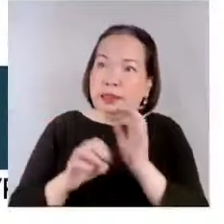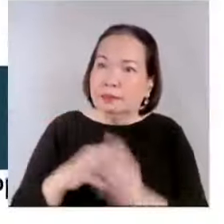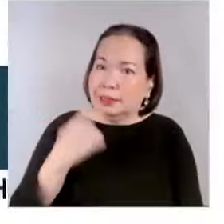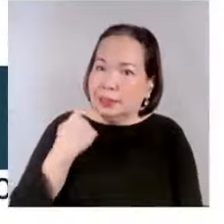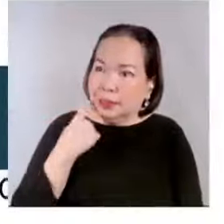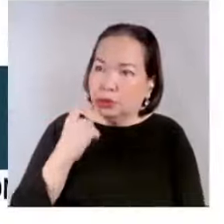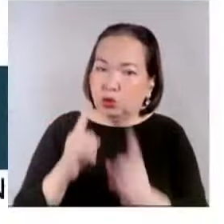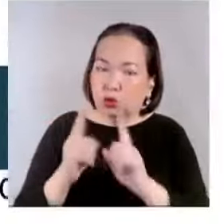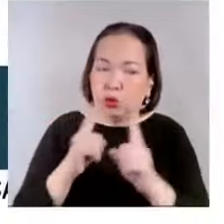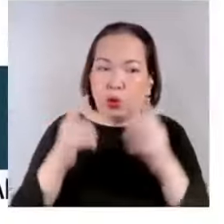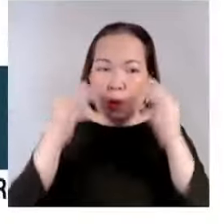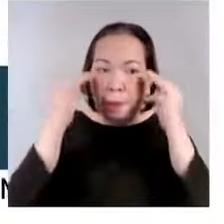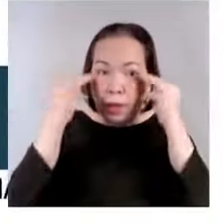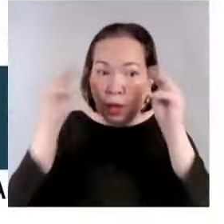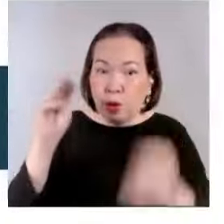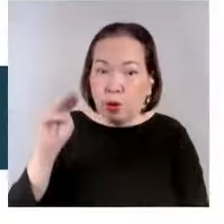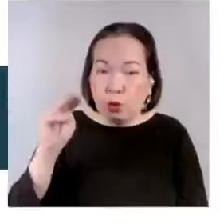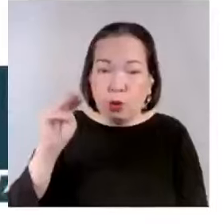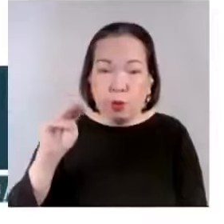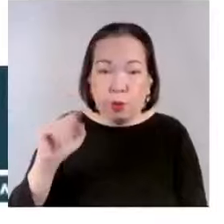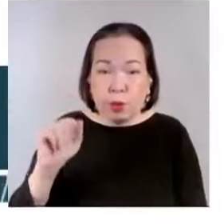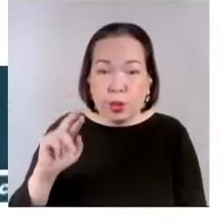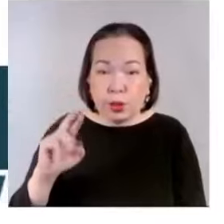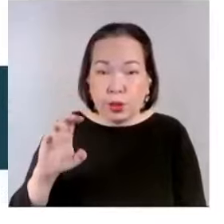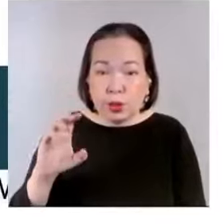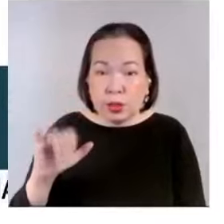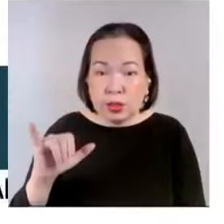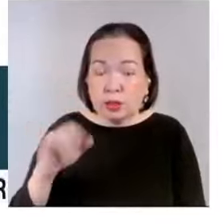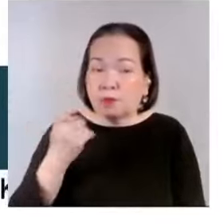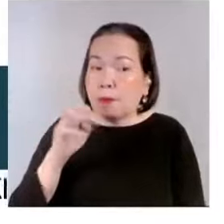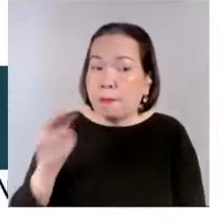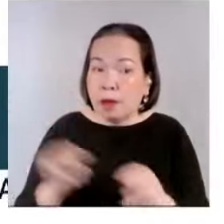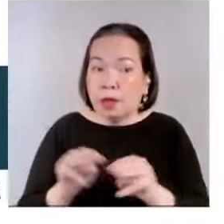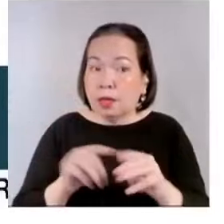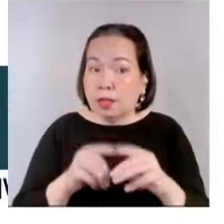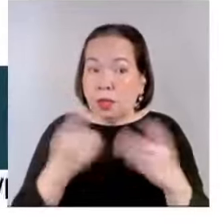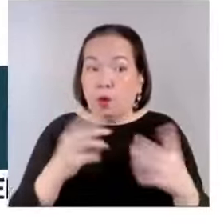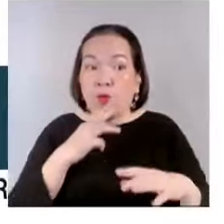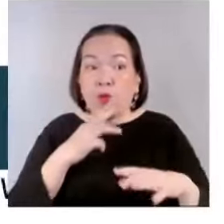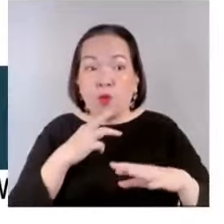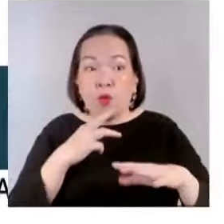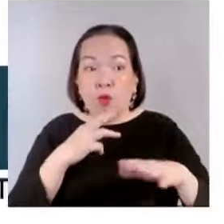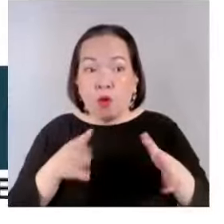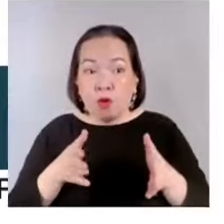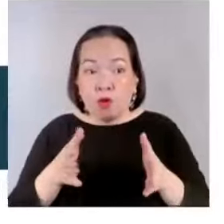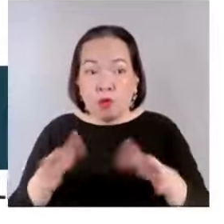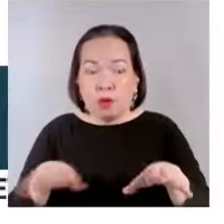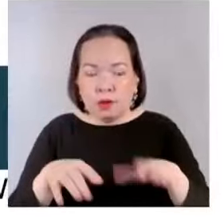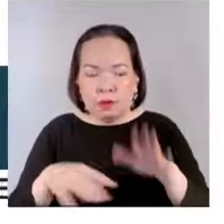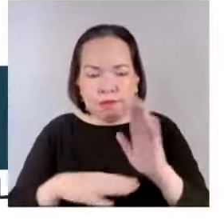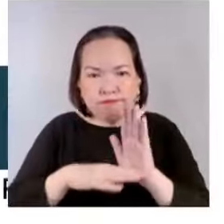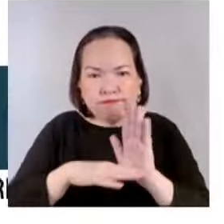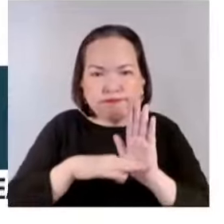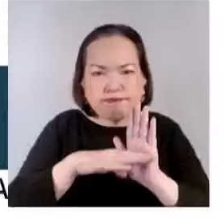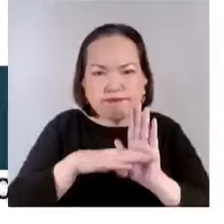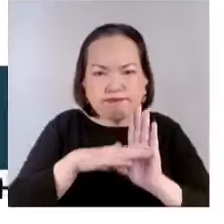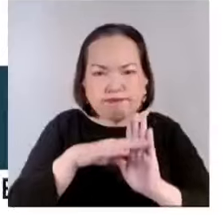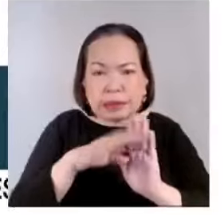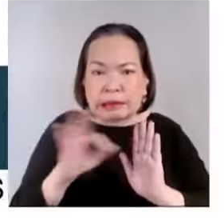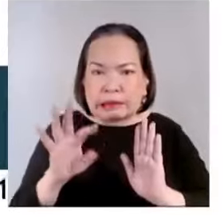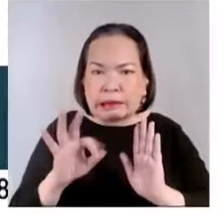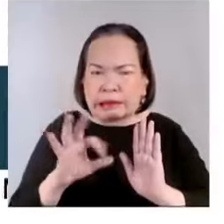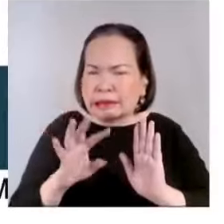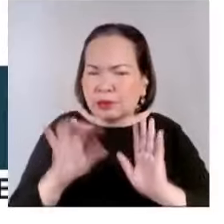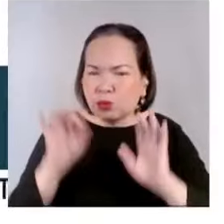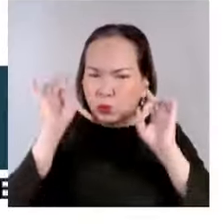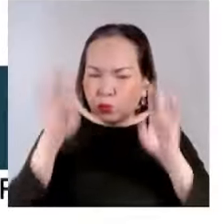Marcy of Marikina a while ago, the water level at the Marikina River now at 19 meters, that's the highest they've seen it in the past